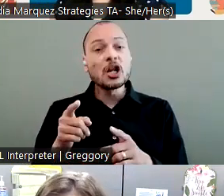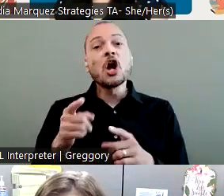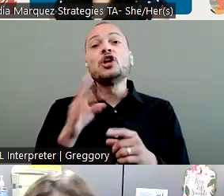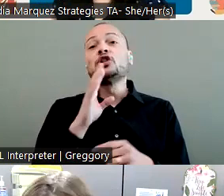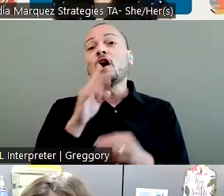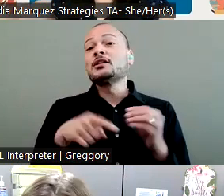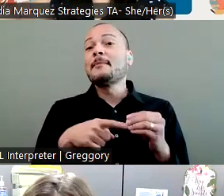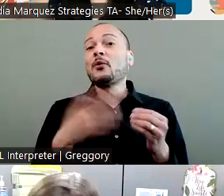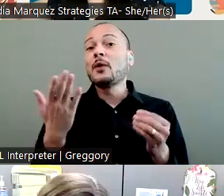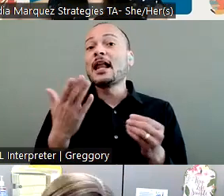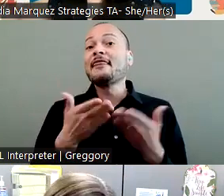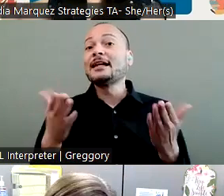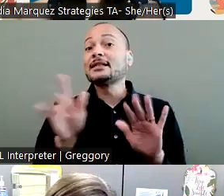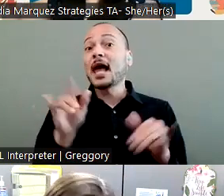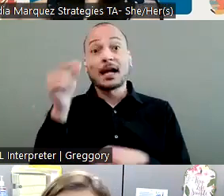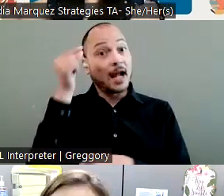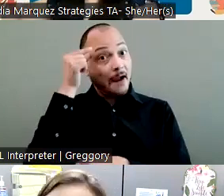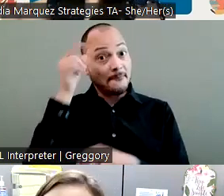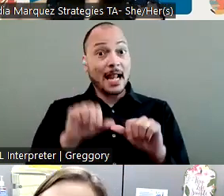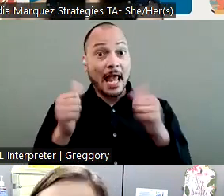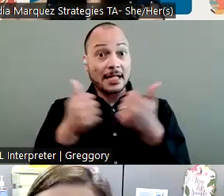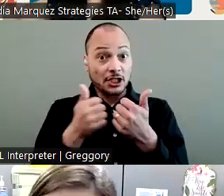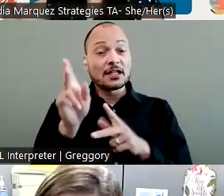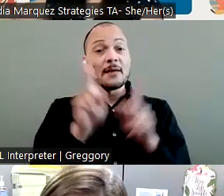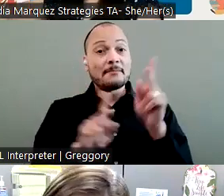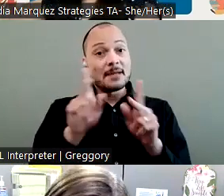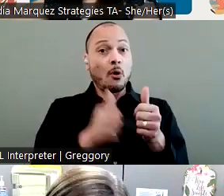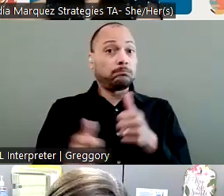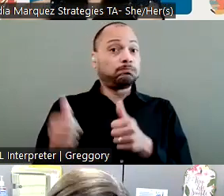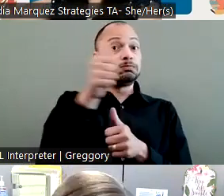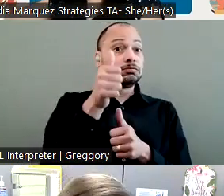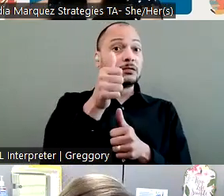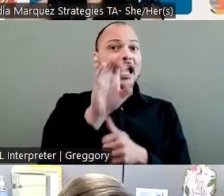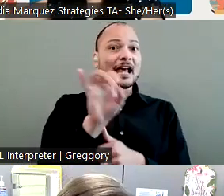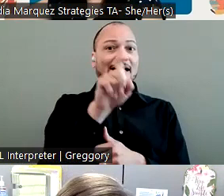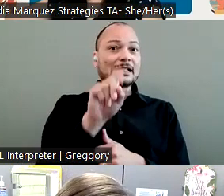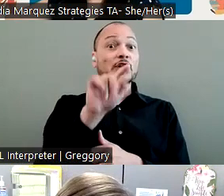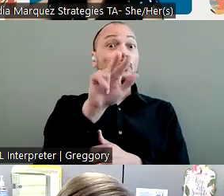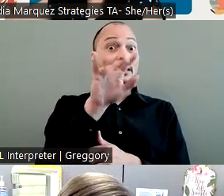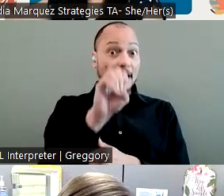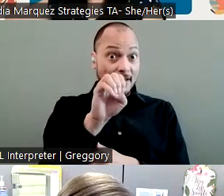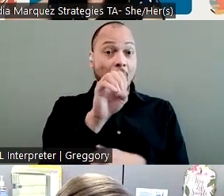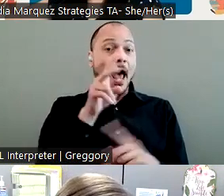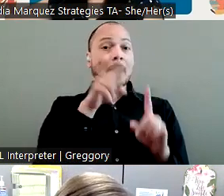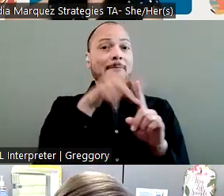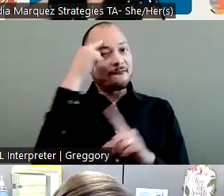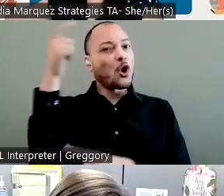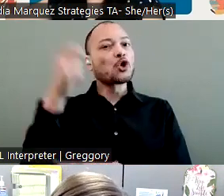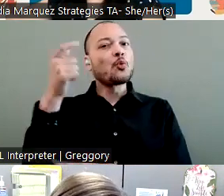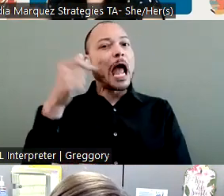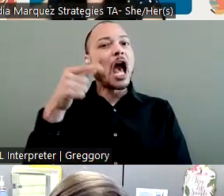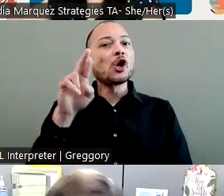about things like government agencies, people, executives that are applying for grants, doing a